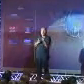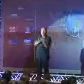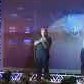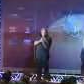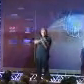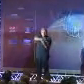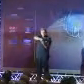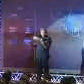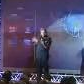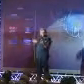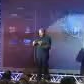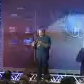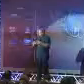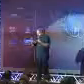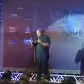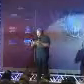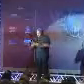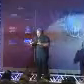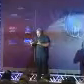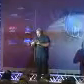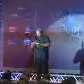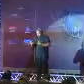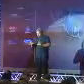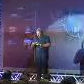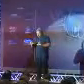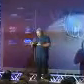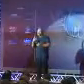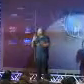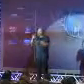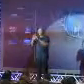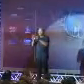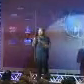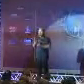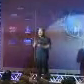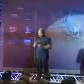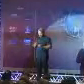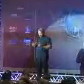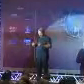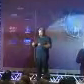In 1994, we had a problem where supercomputer